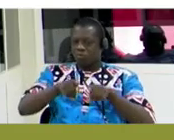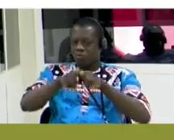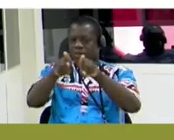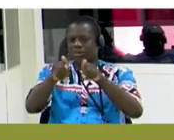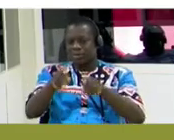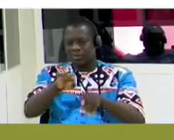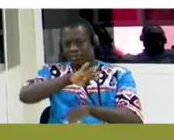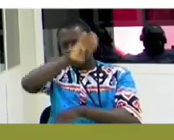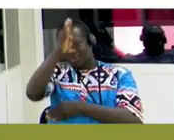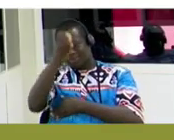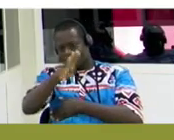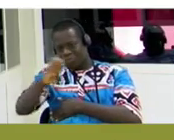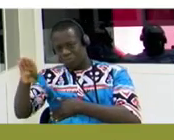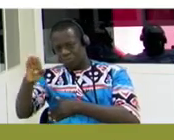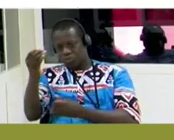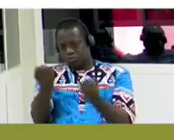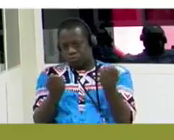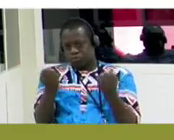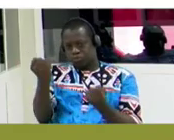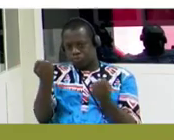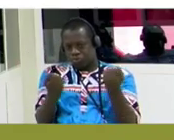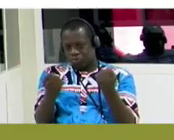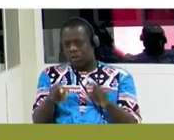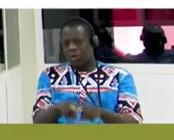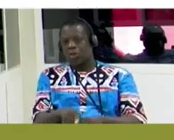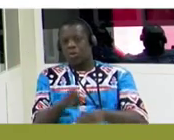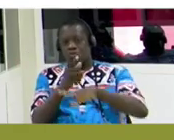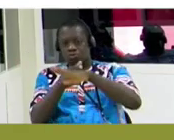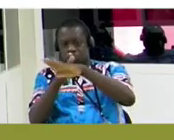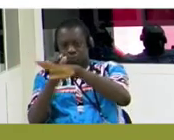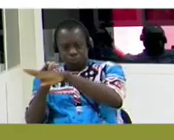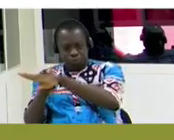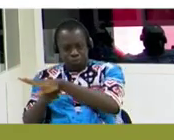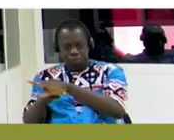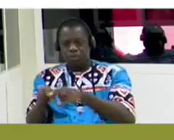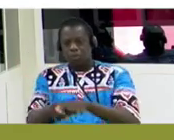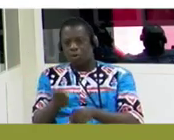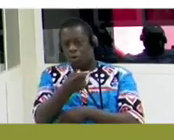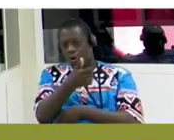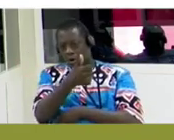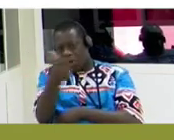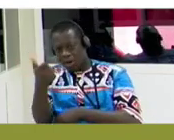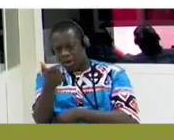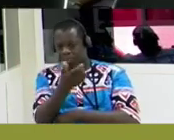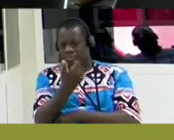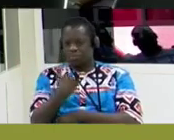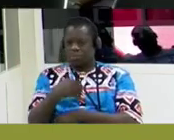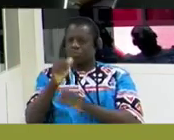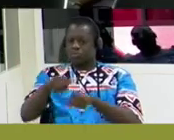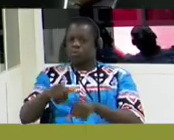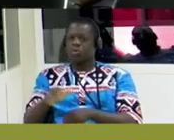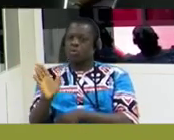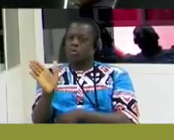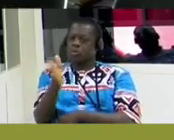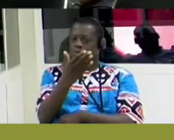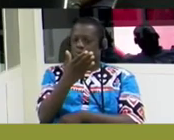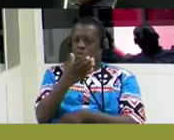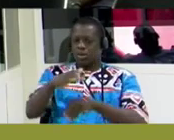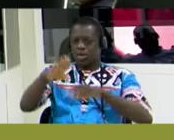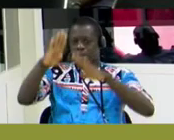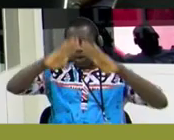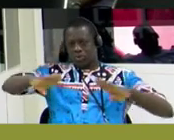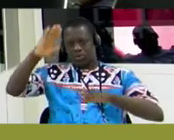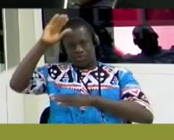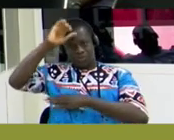post. Then he warned us that some of us will be going to the State Guard. And that's the time he started calling